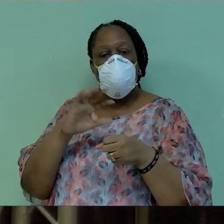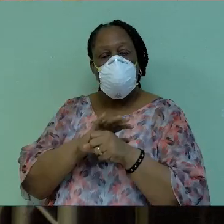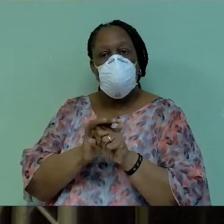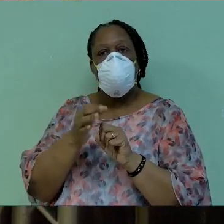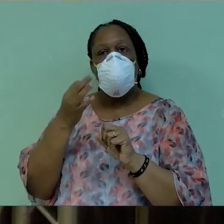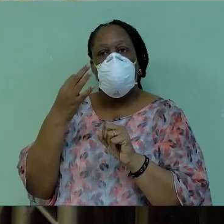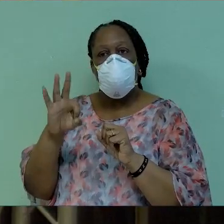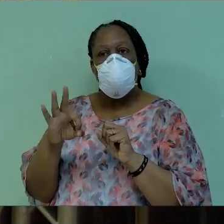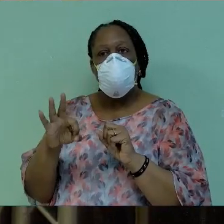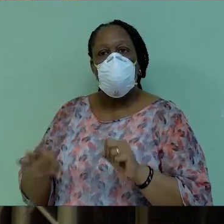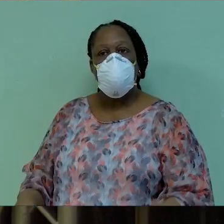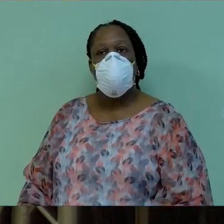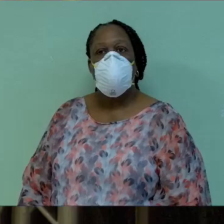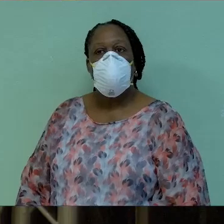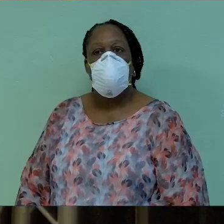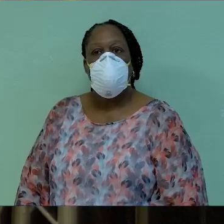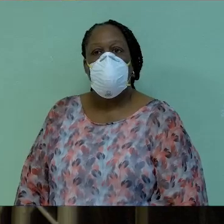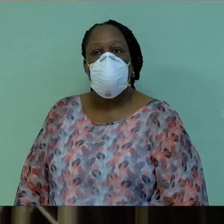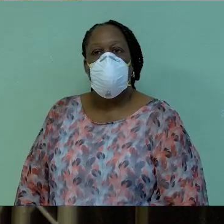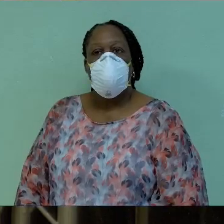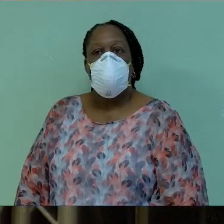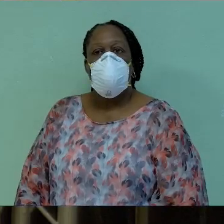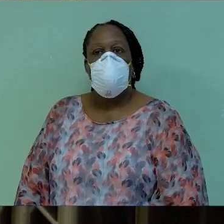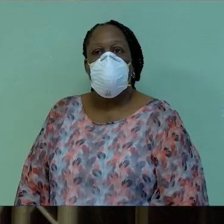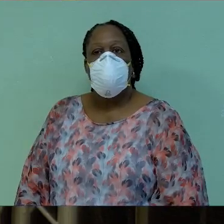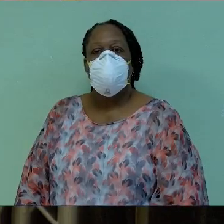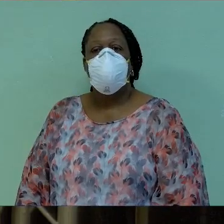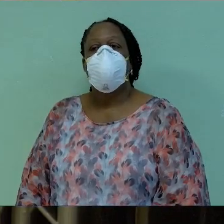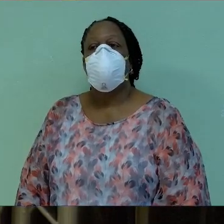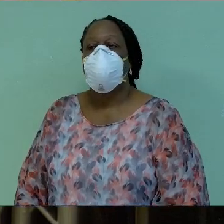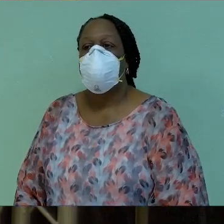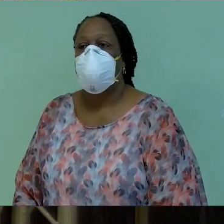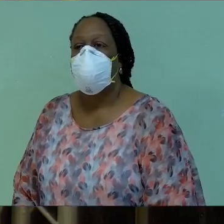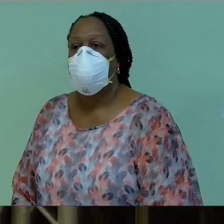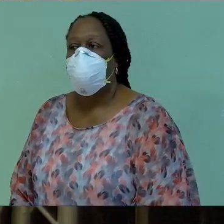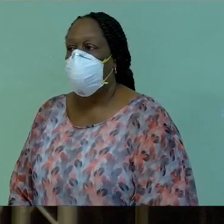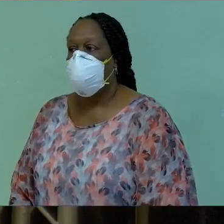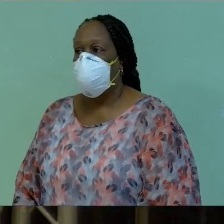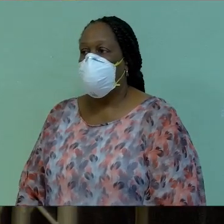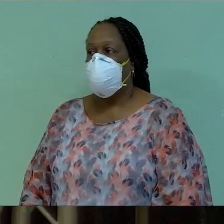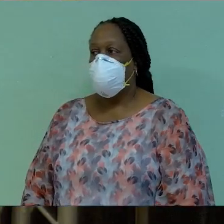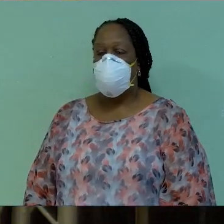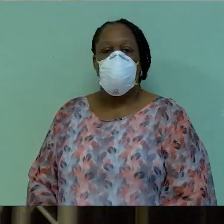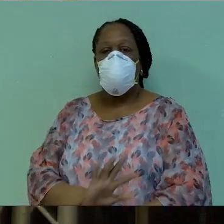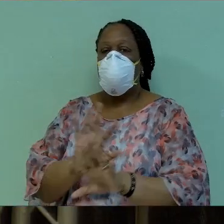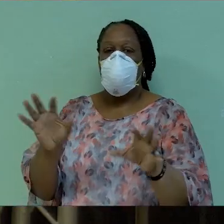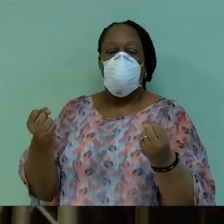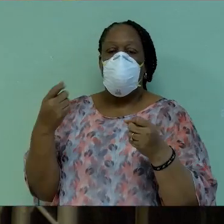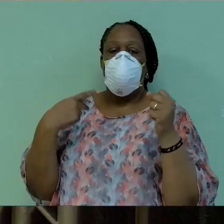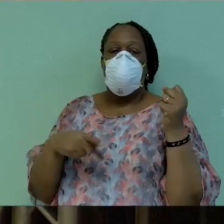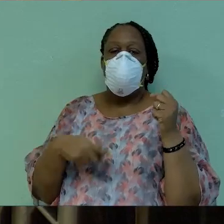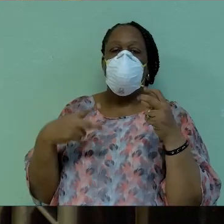want Her Majesty's Prison in St. Kitts to be the first to have any